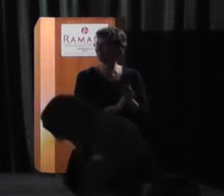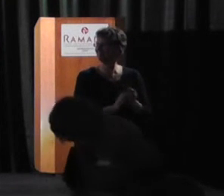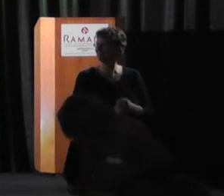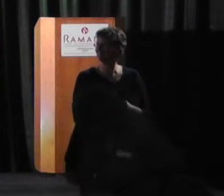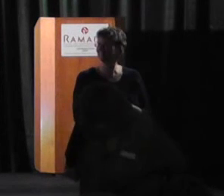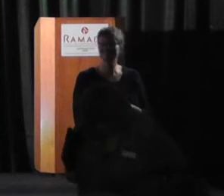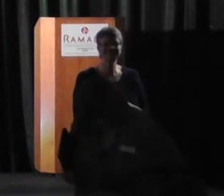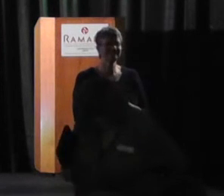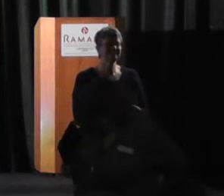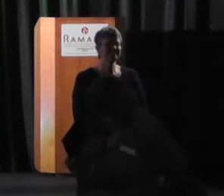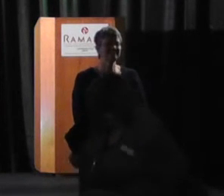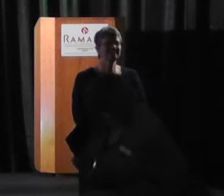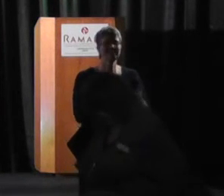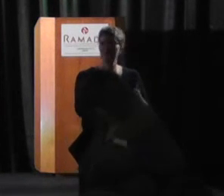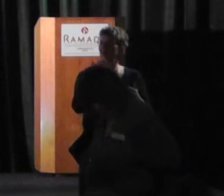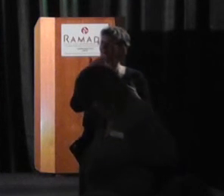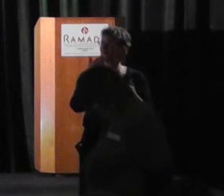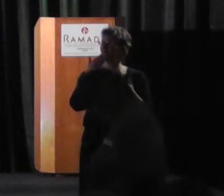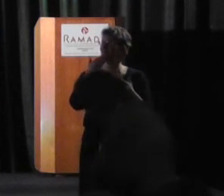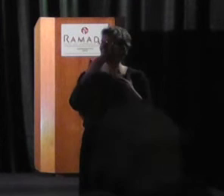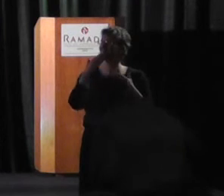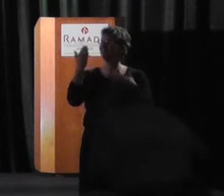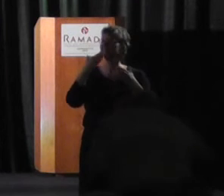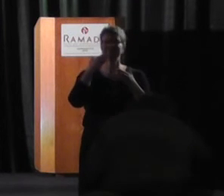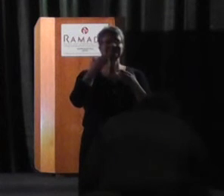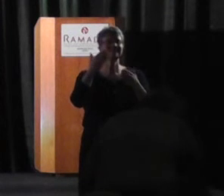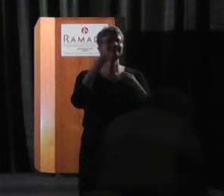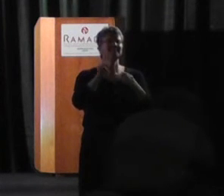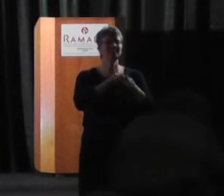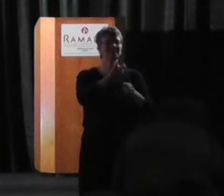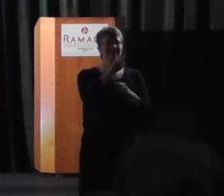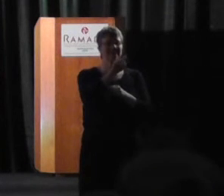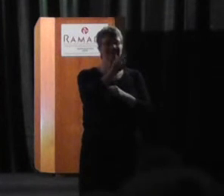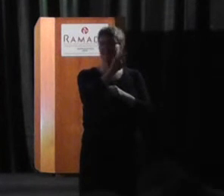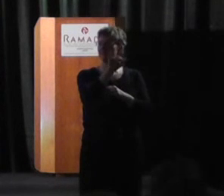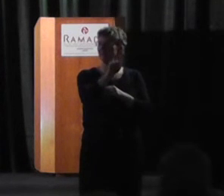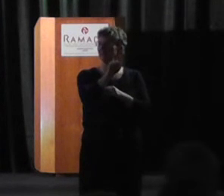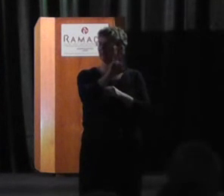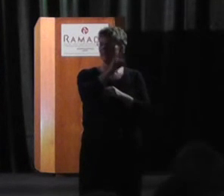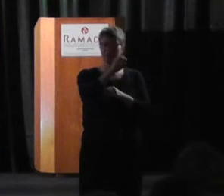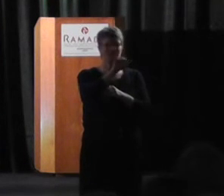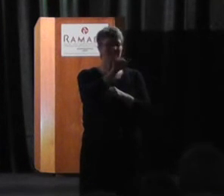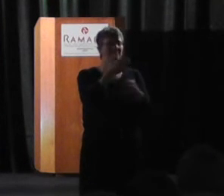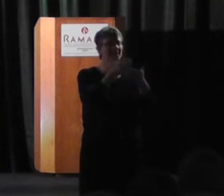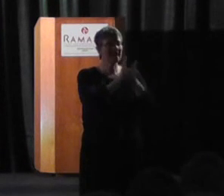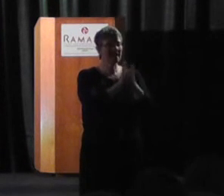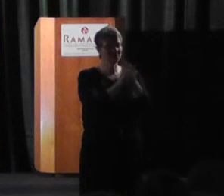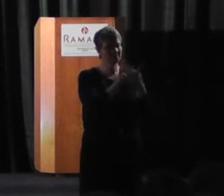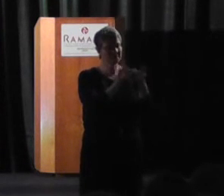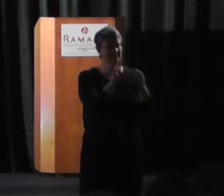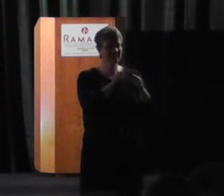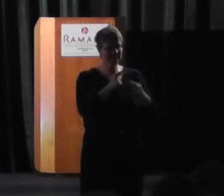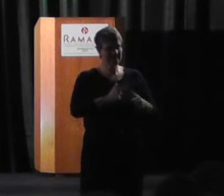We also want to give a shout out to Tanya and Joey. They have been asked to speak about living their dreams through the Foundation